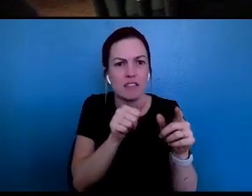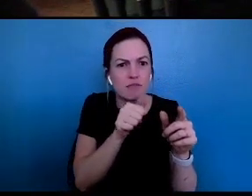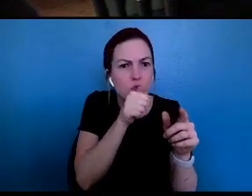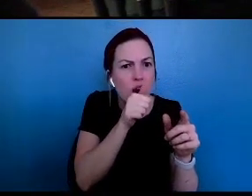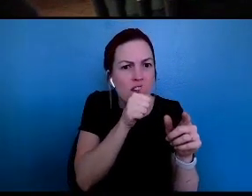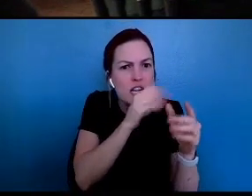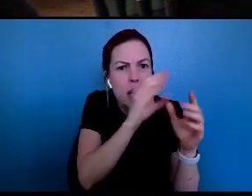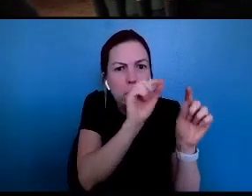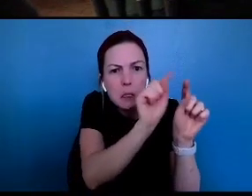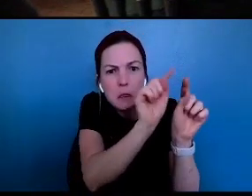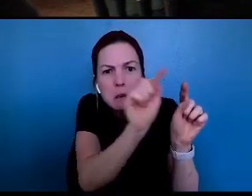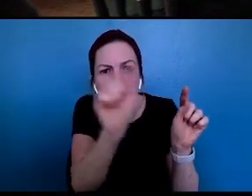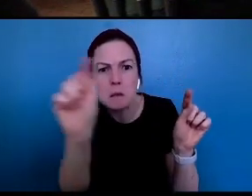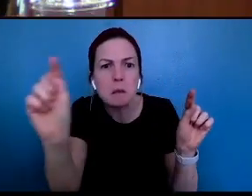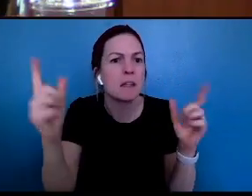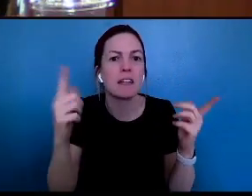no.